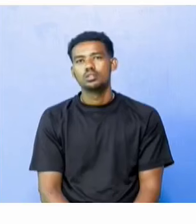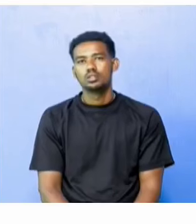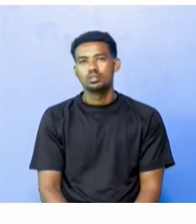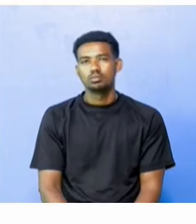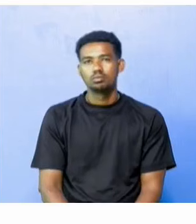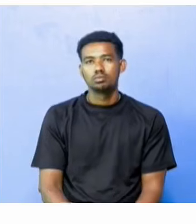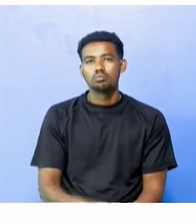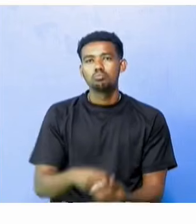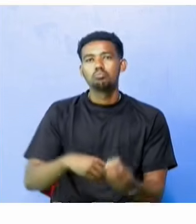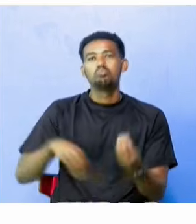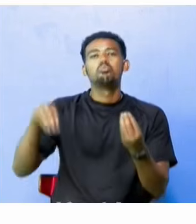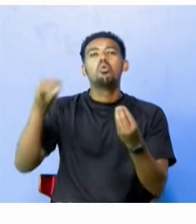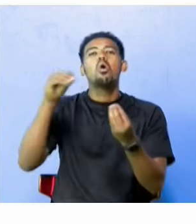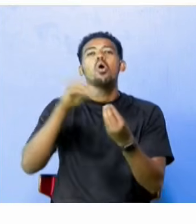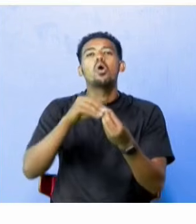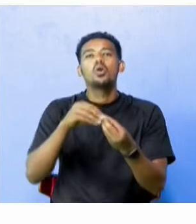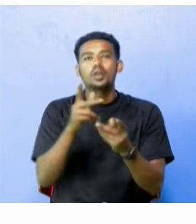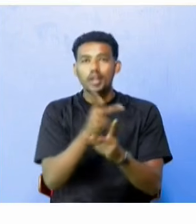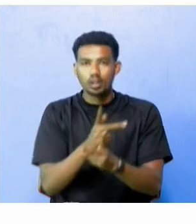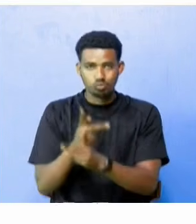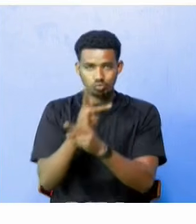carefully,